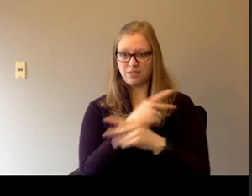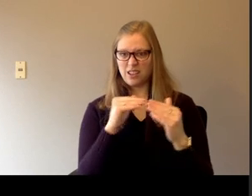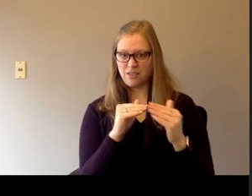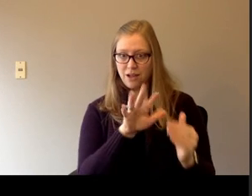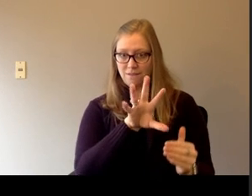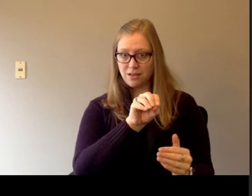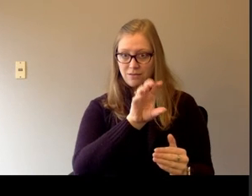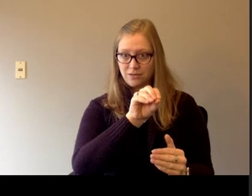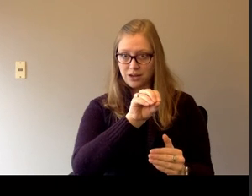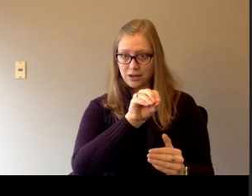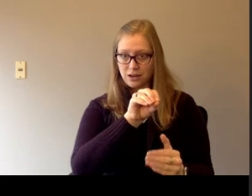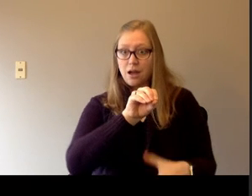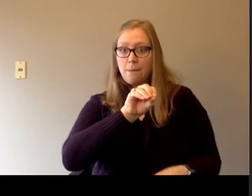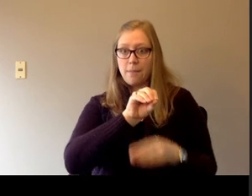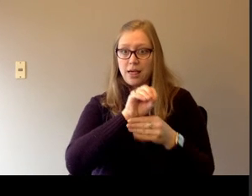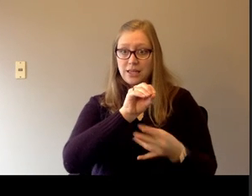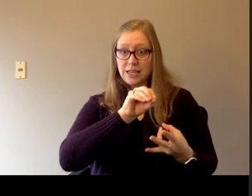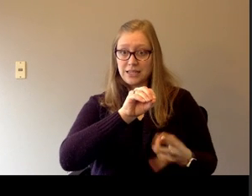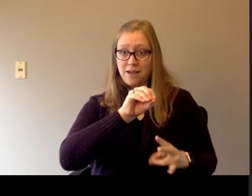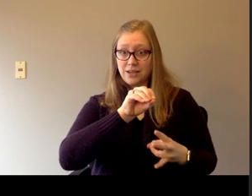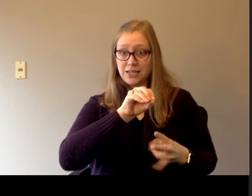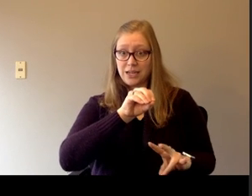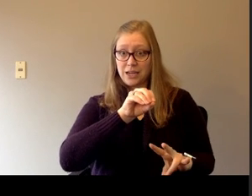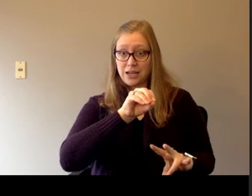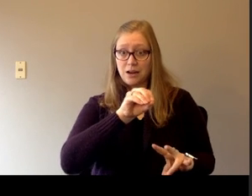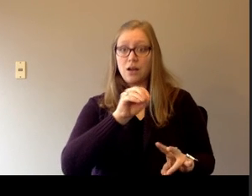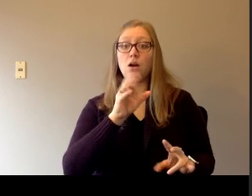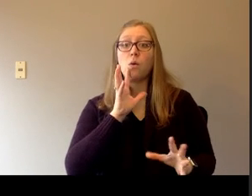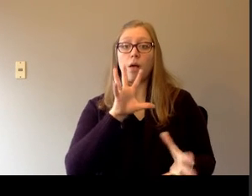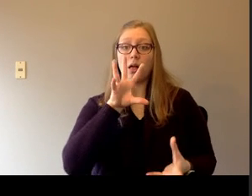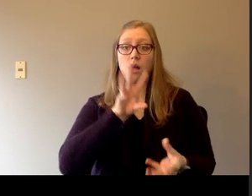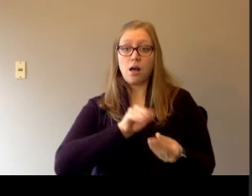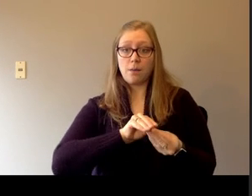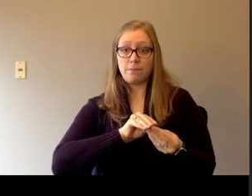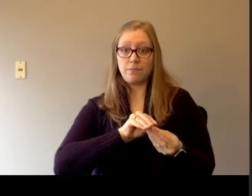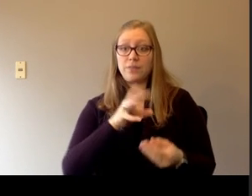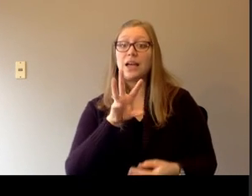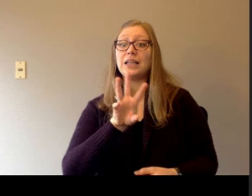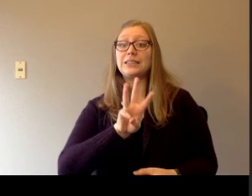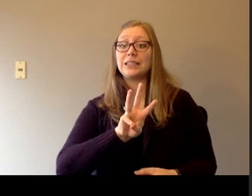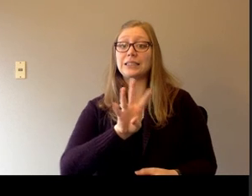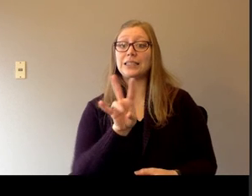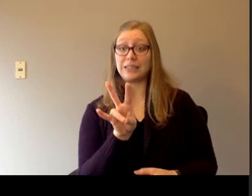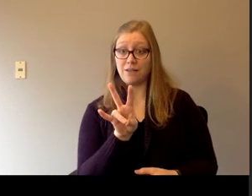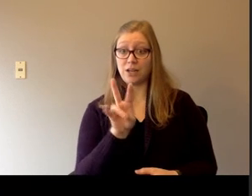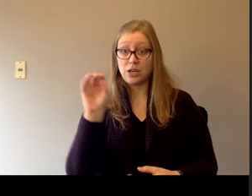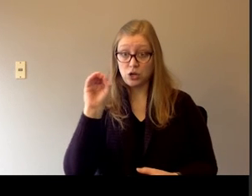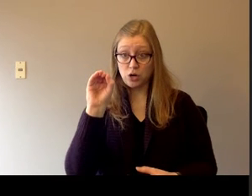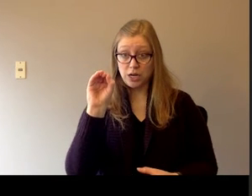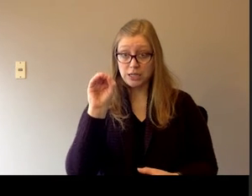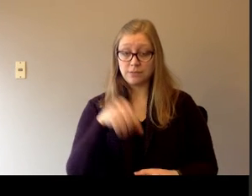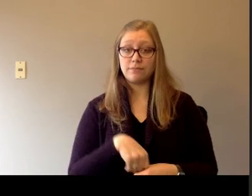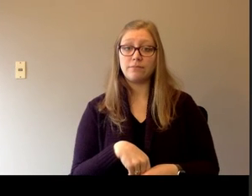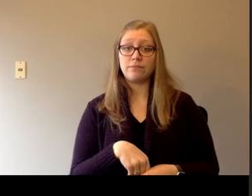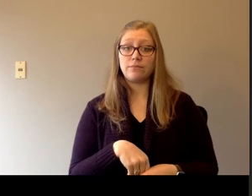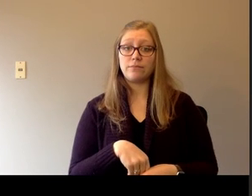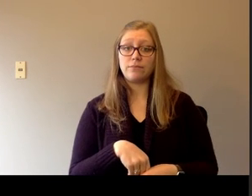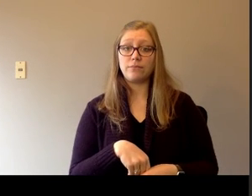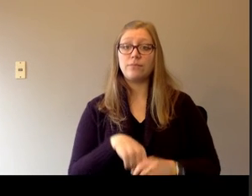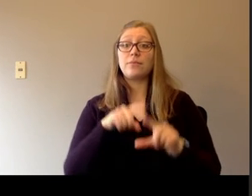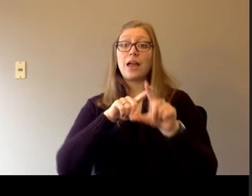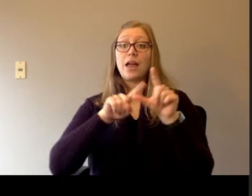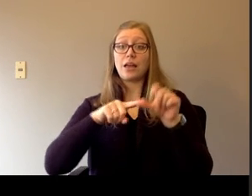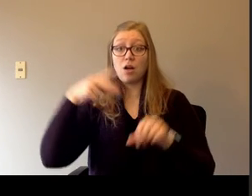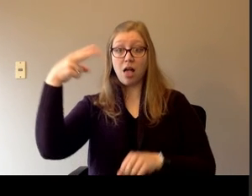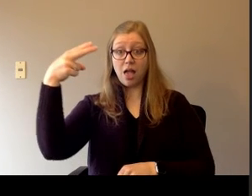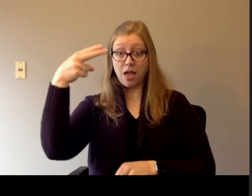17, that's going to be 67 degrees. And for angle H, if I multiply